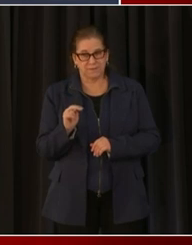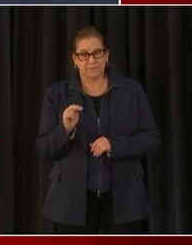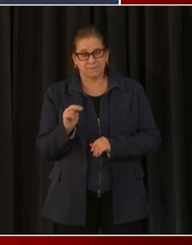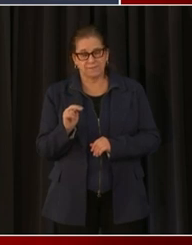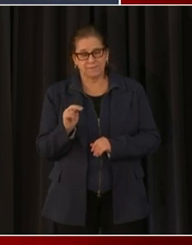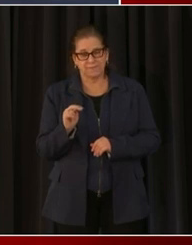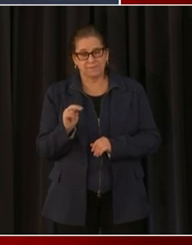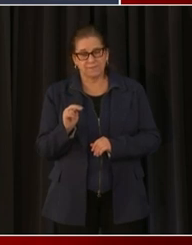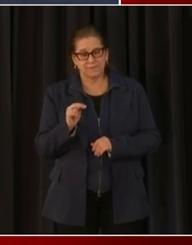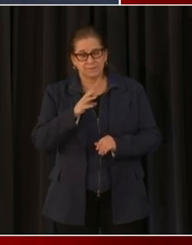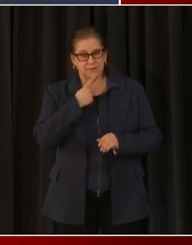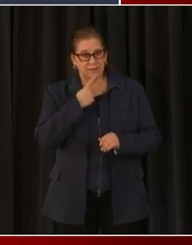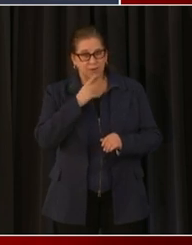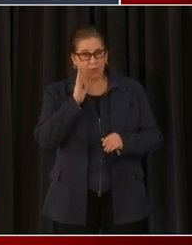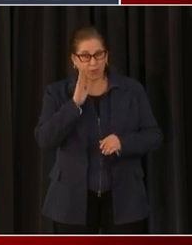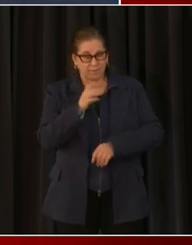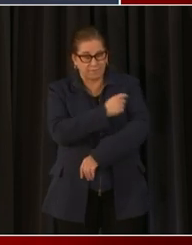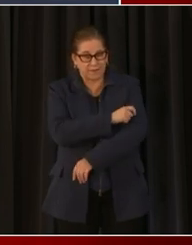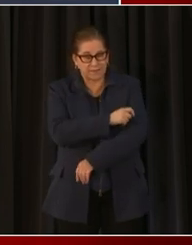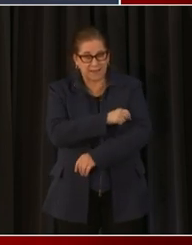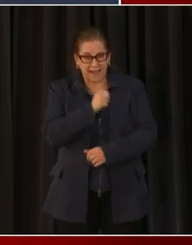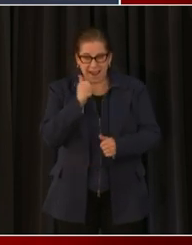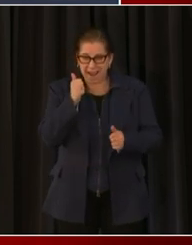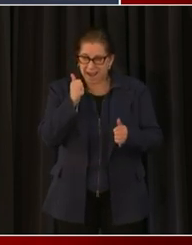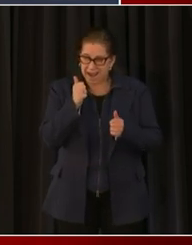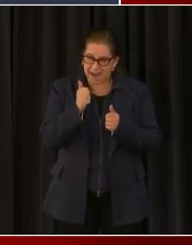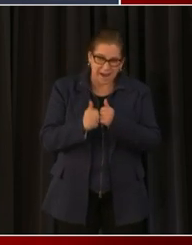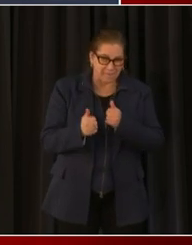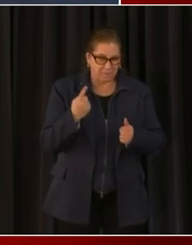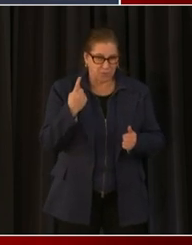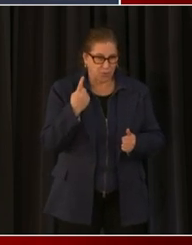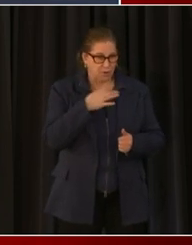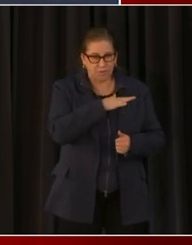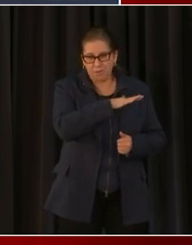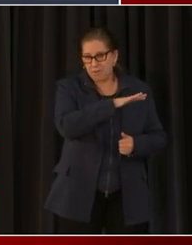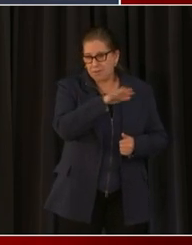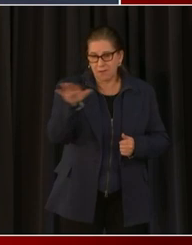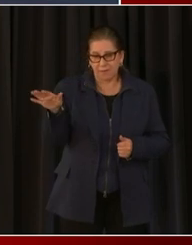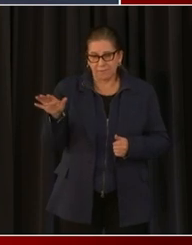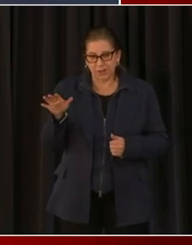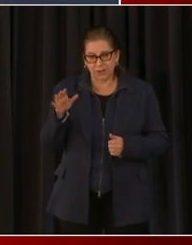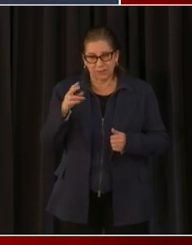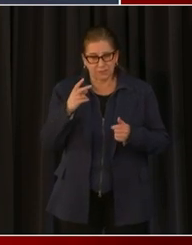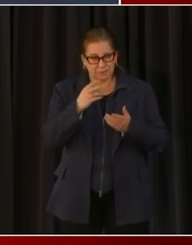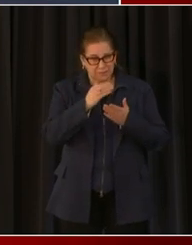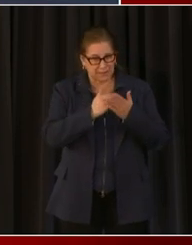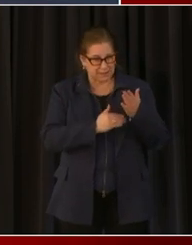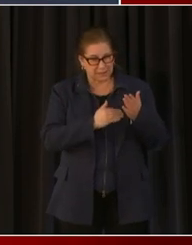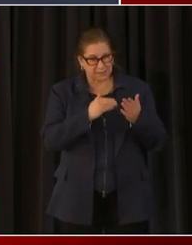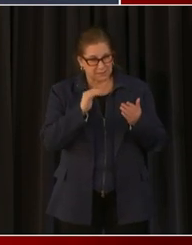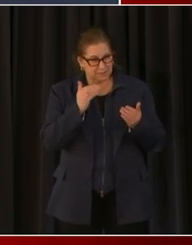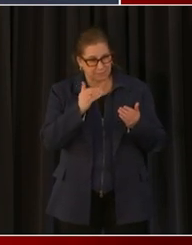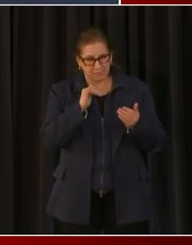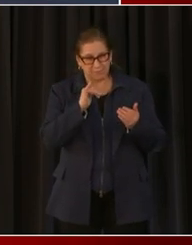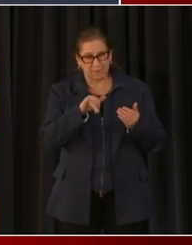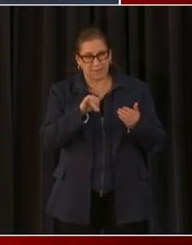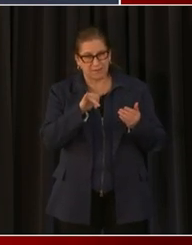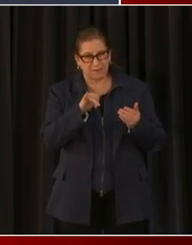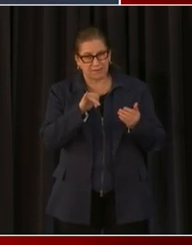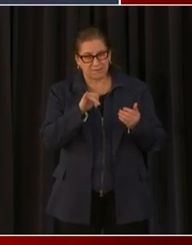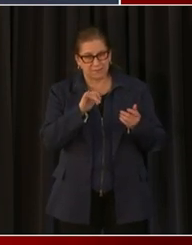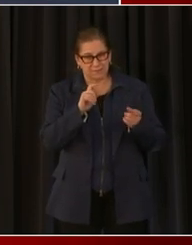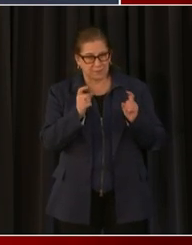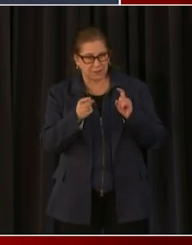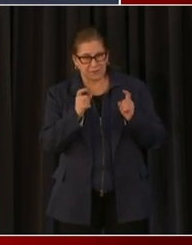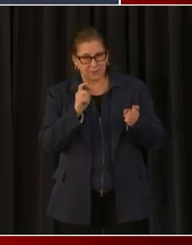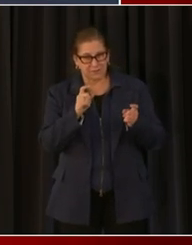guys would vaccinate everyone on the 2 CDC list of conditions. Just looking at the list that you posted there, it seems that it's no